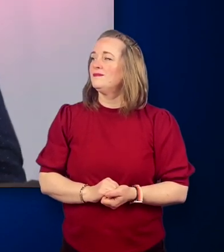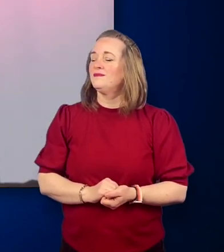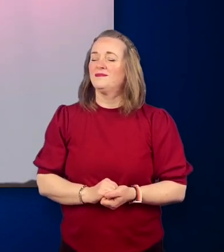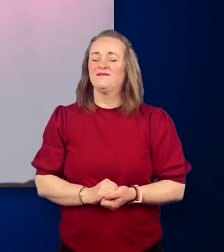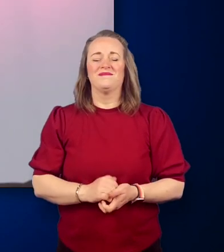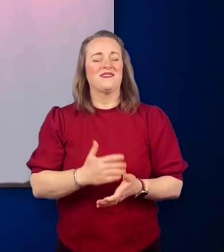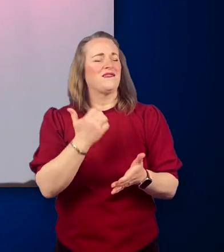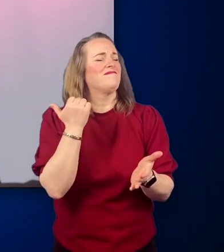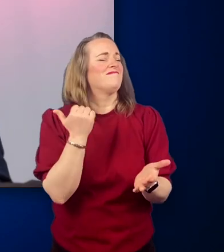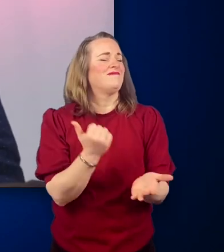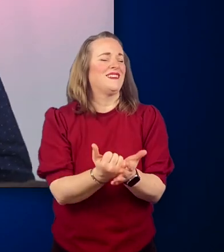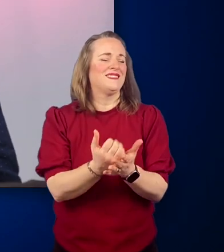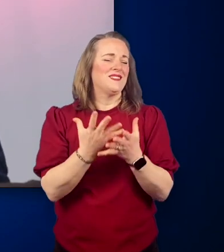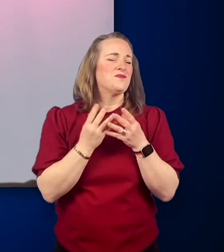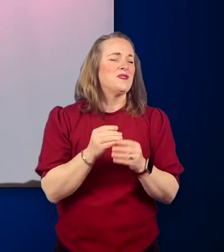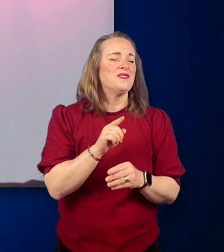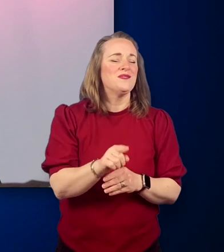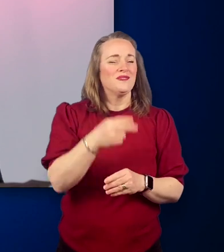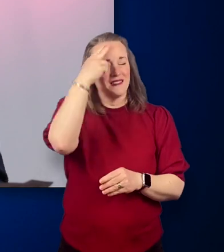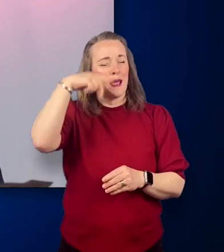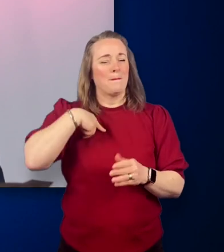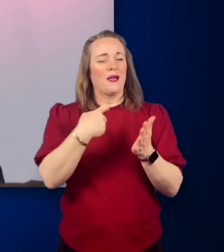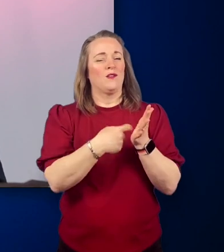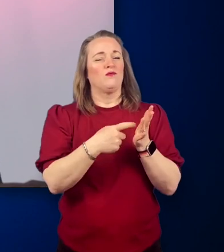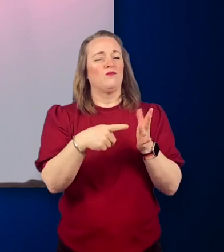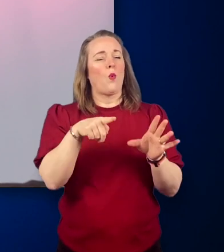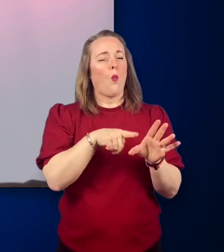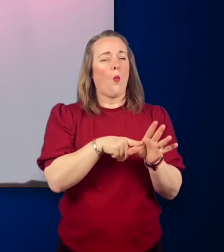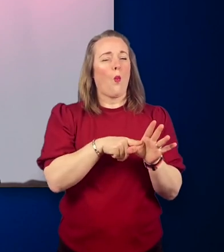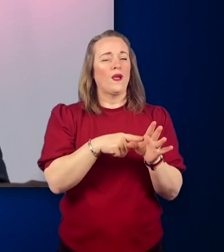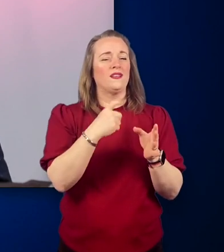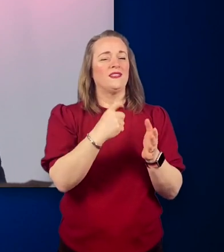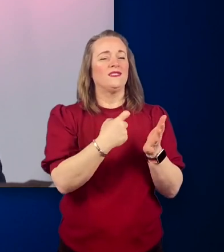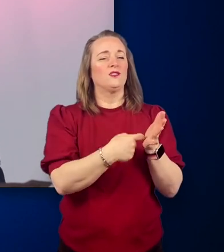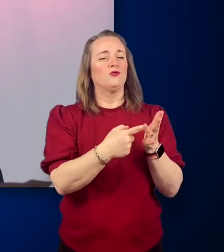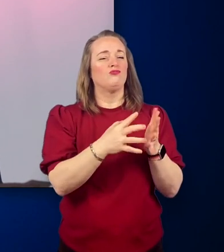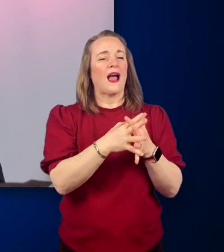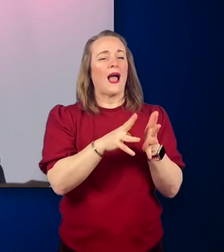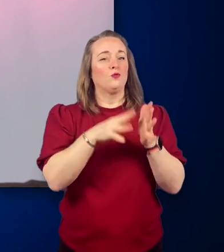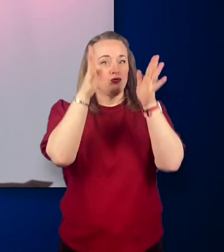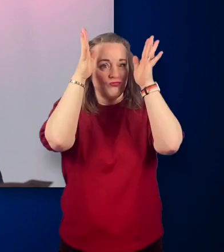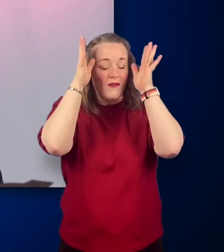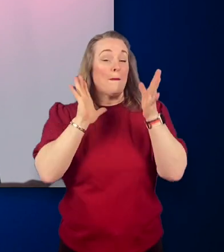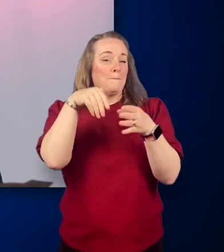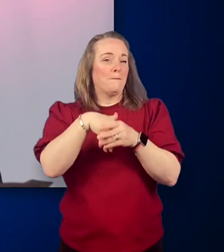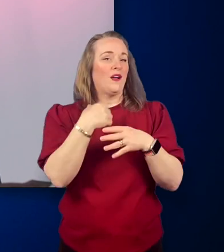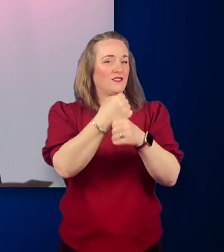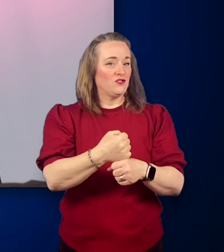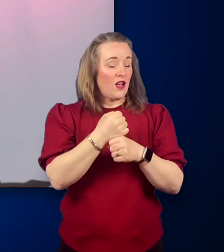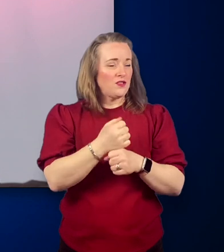It's great to be with you. My name's Roy Crowne, part of the church. You may have seen me in the Wellbeing